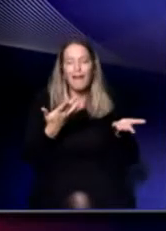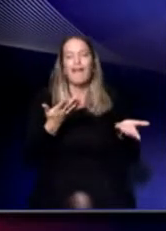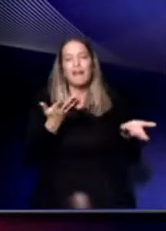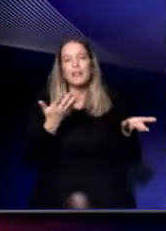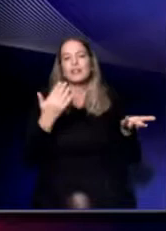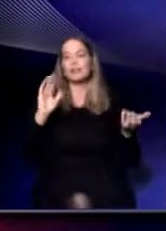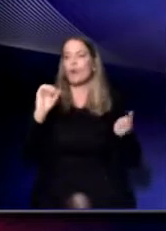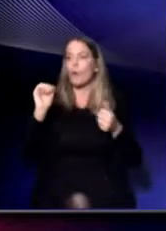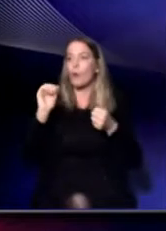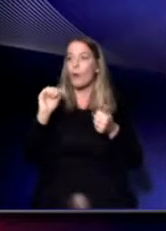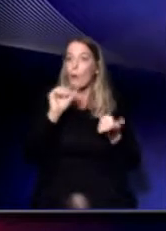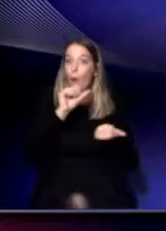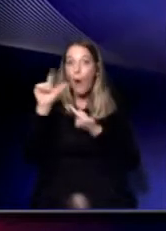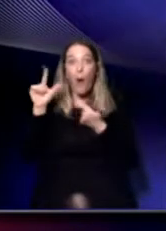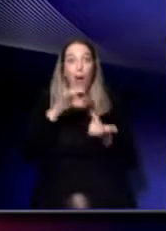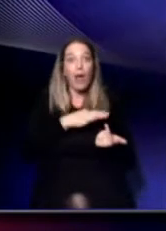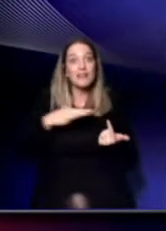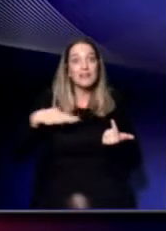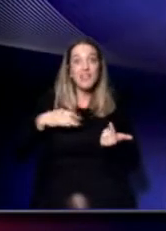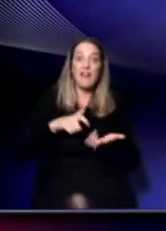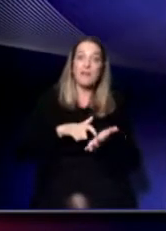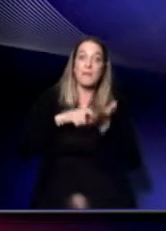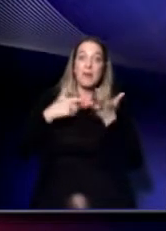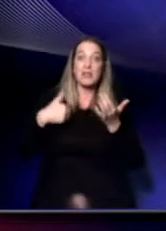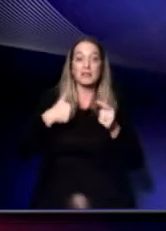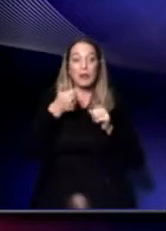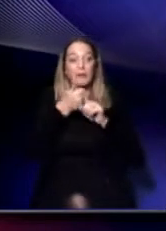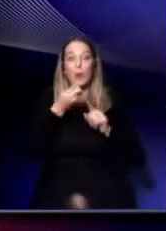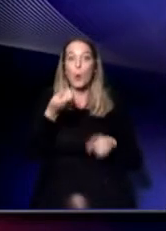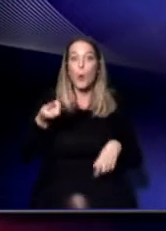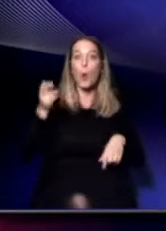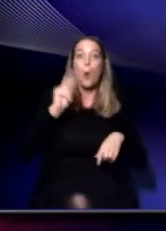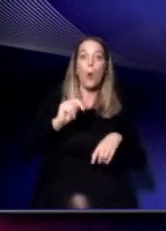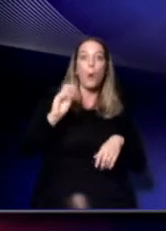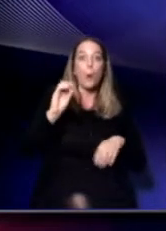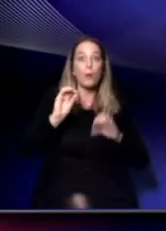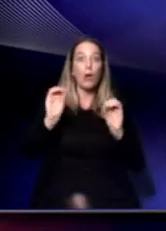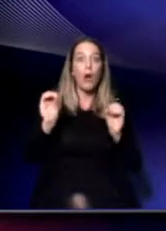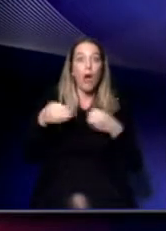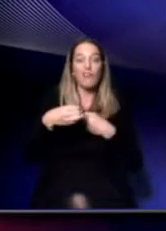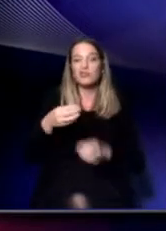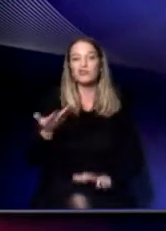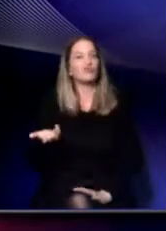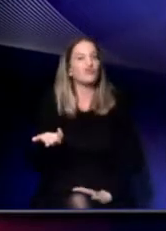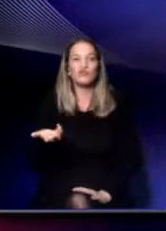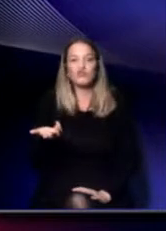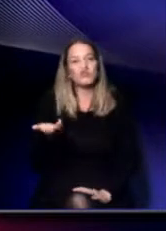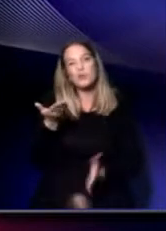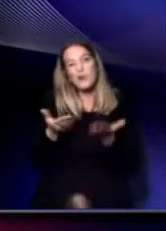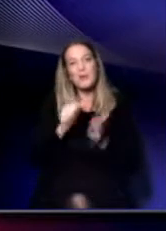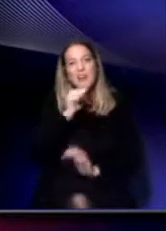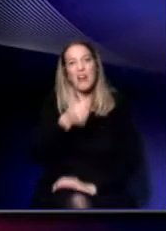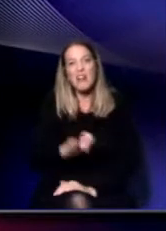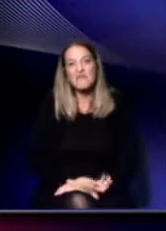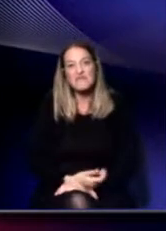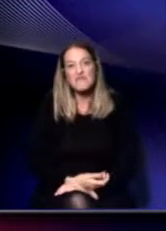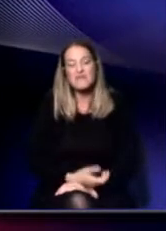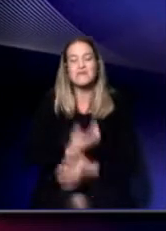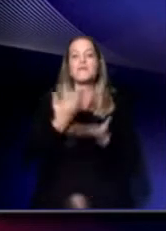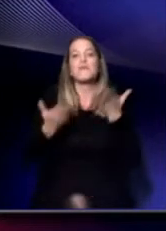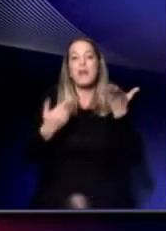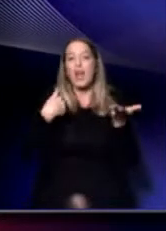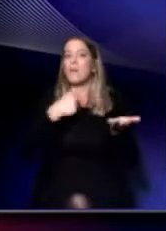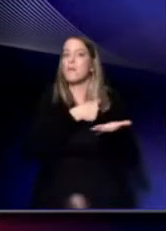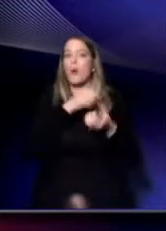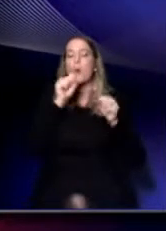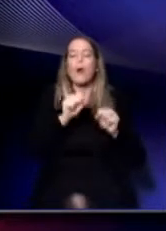staff members need to have individual offices? Maybe not. Maybe we could